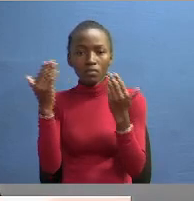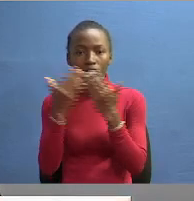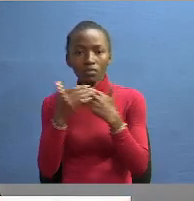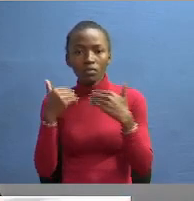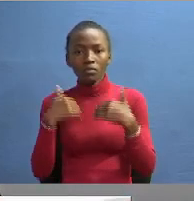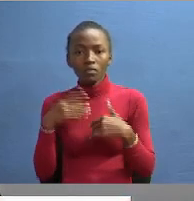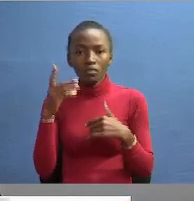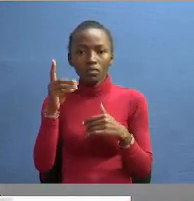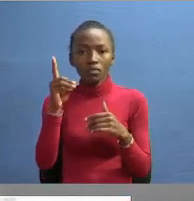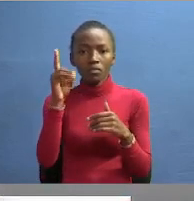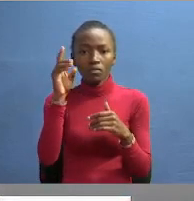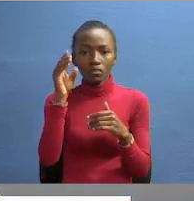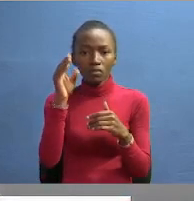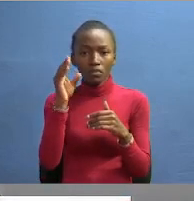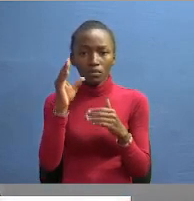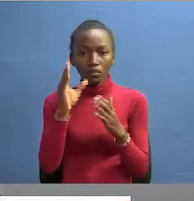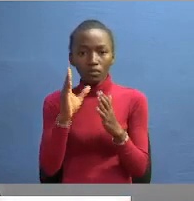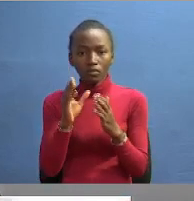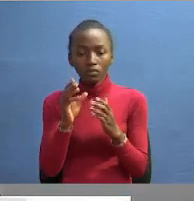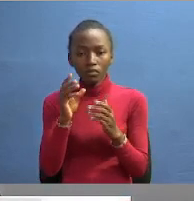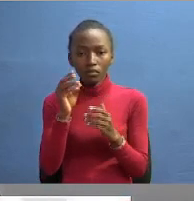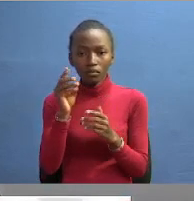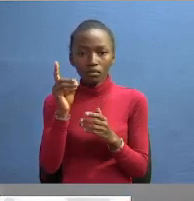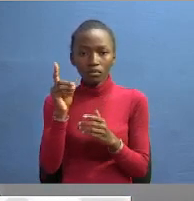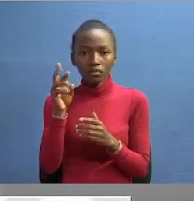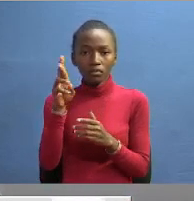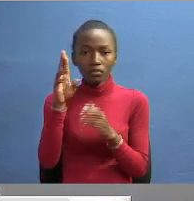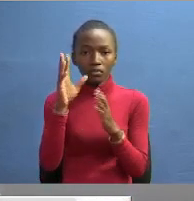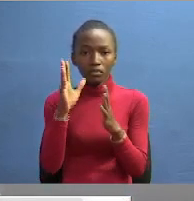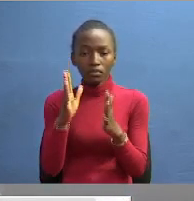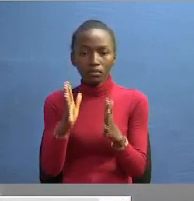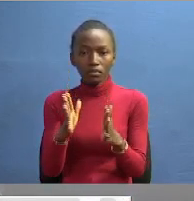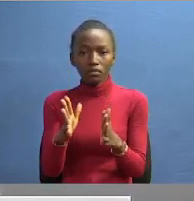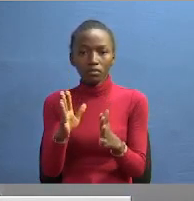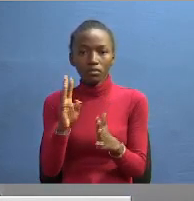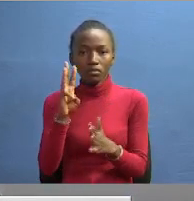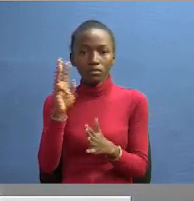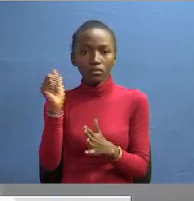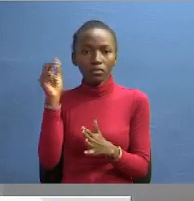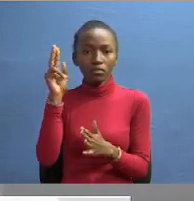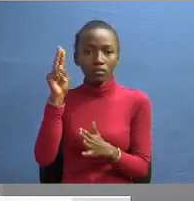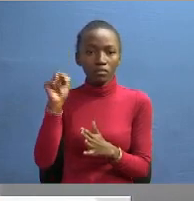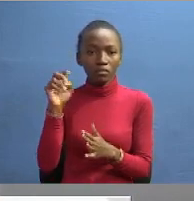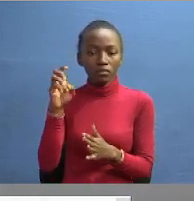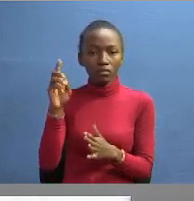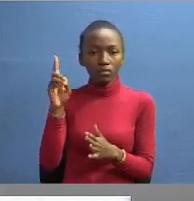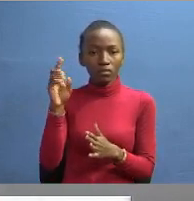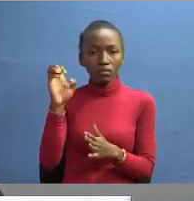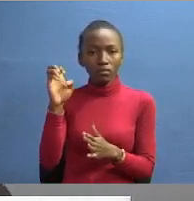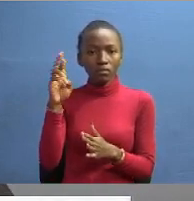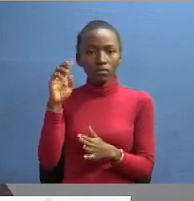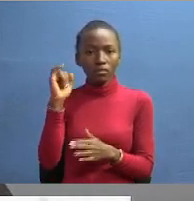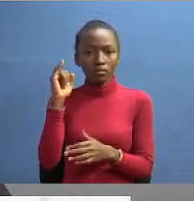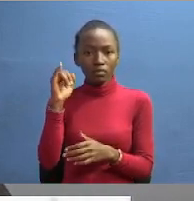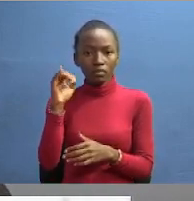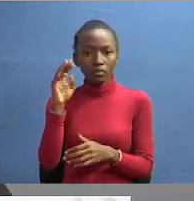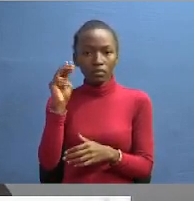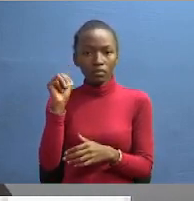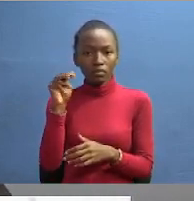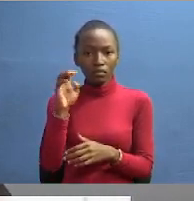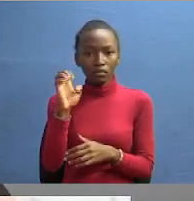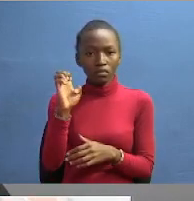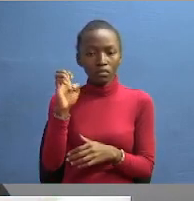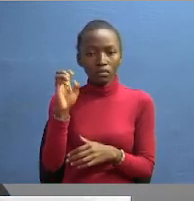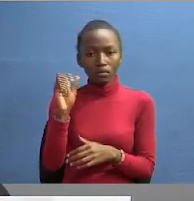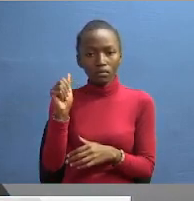a lecturer in international relations, conflict and strategic studies, to analytically look at the conflict and the resolutions